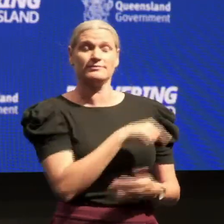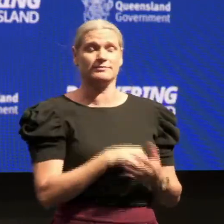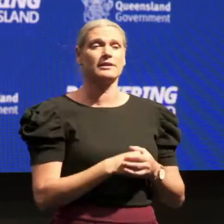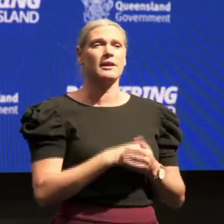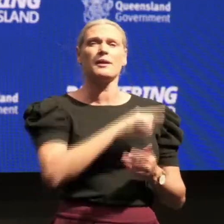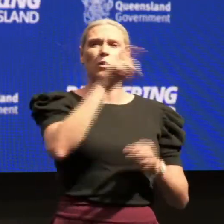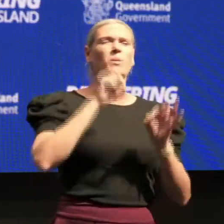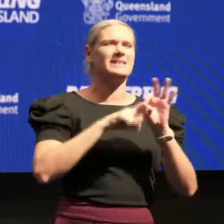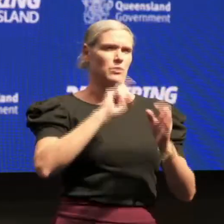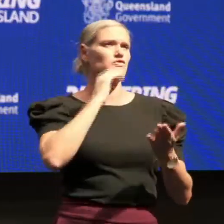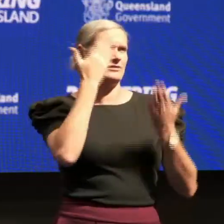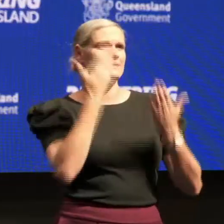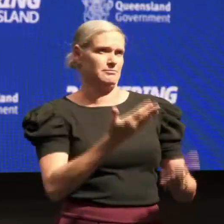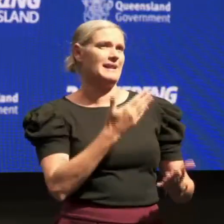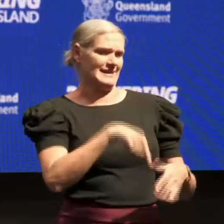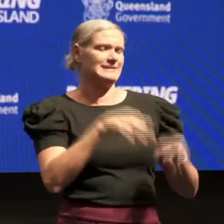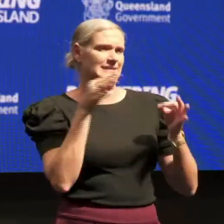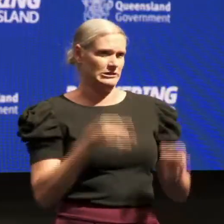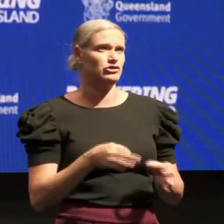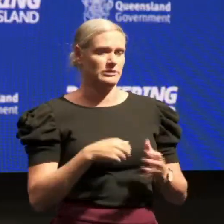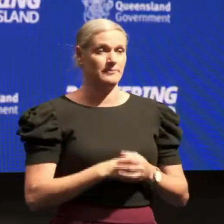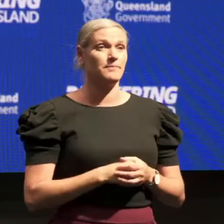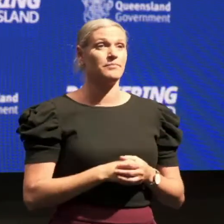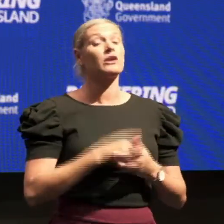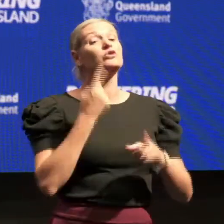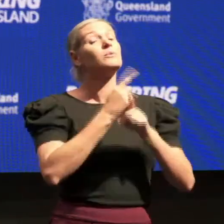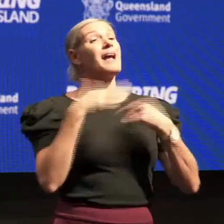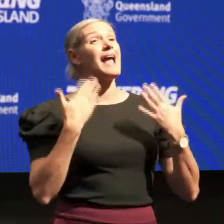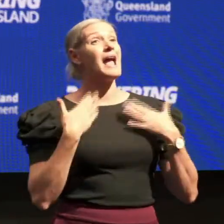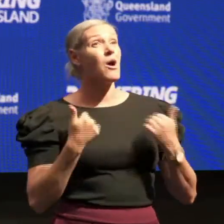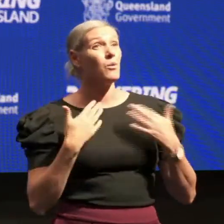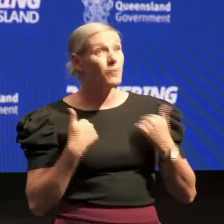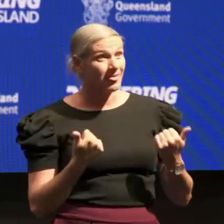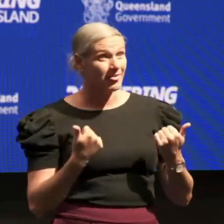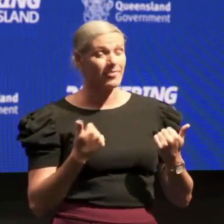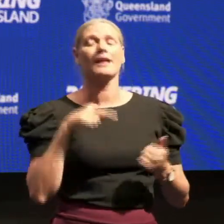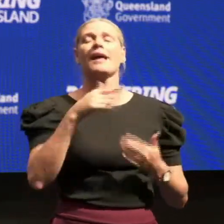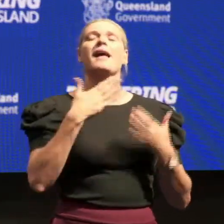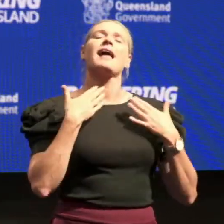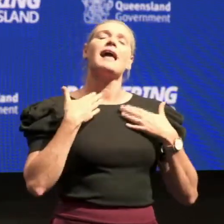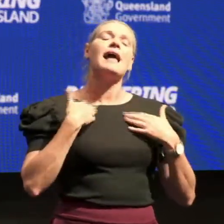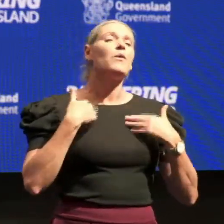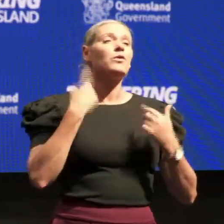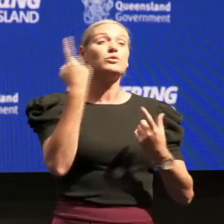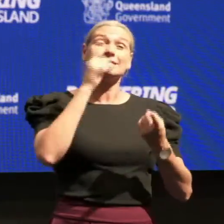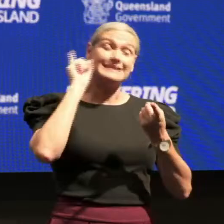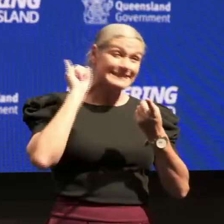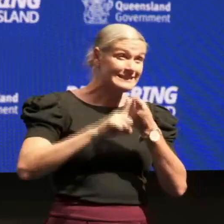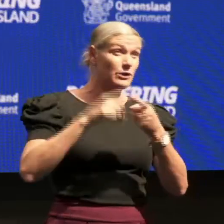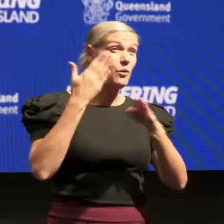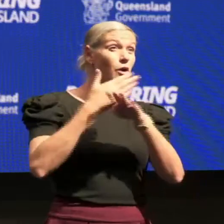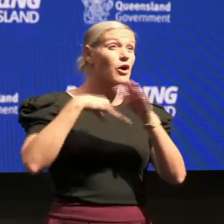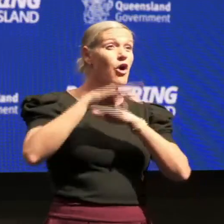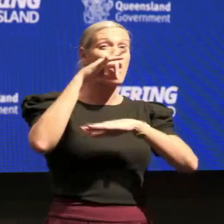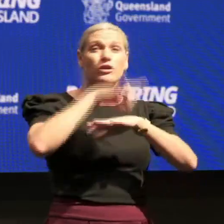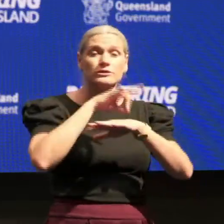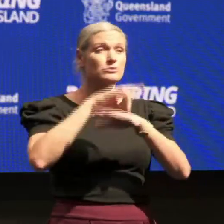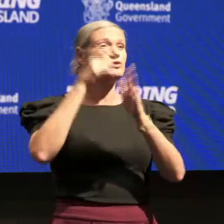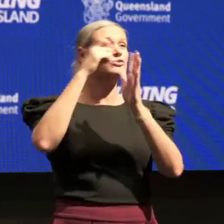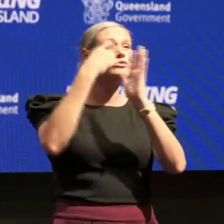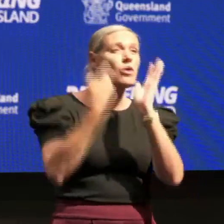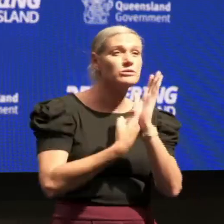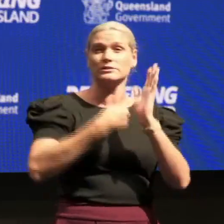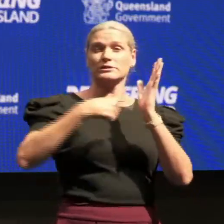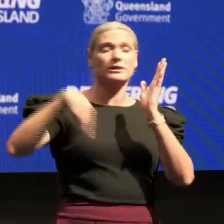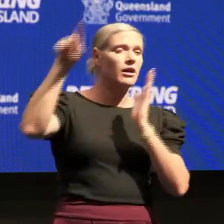Queenslanders will respect that. To health, thank you to the health workers who continue to work in